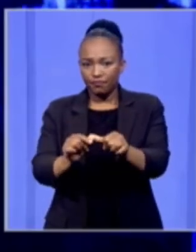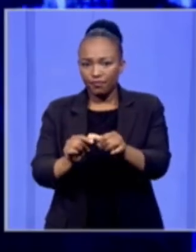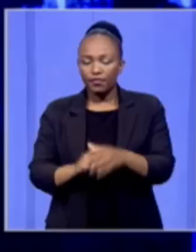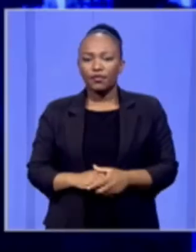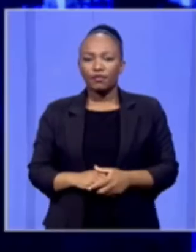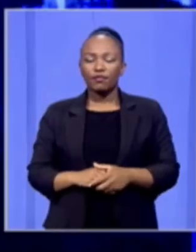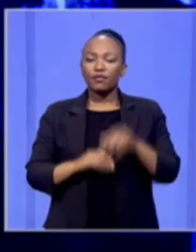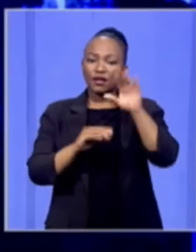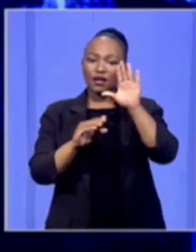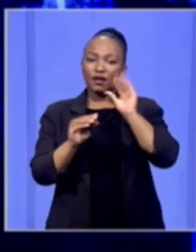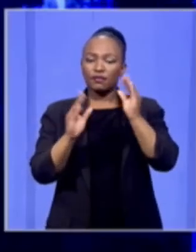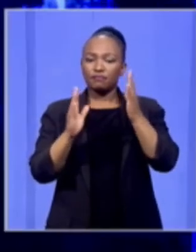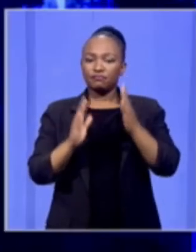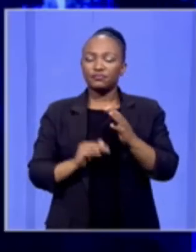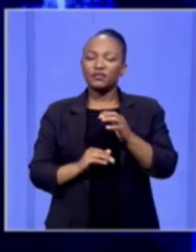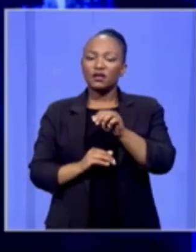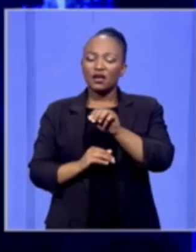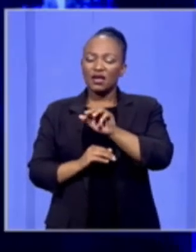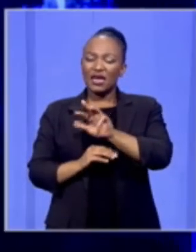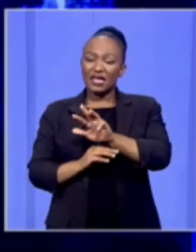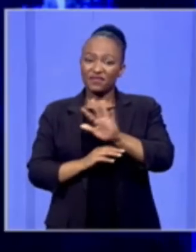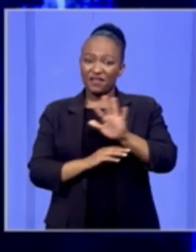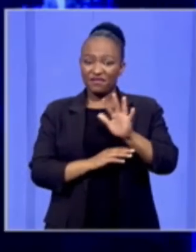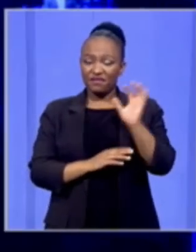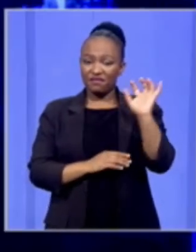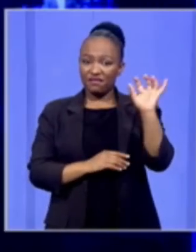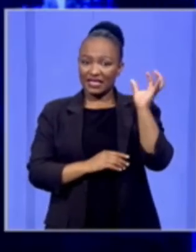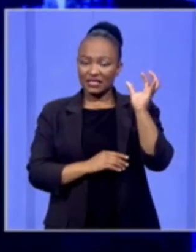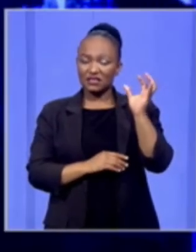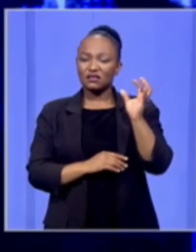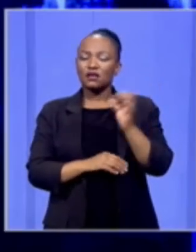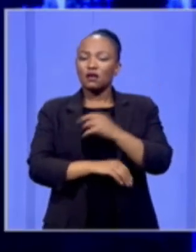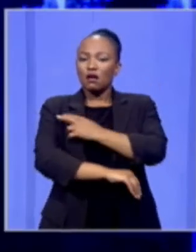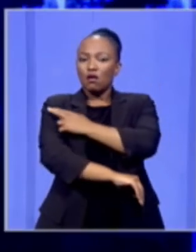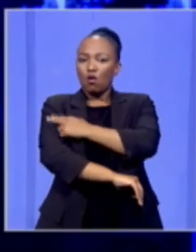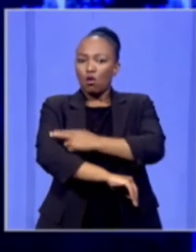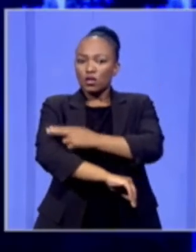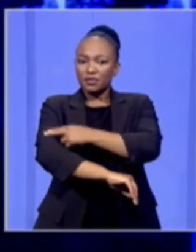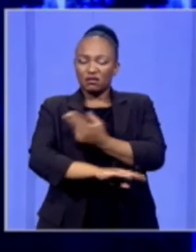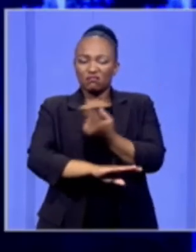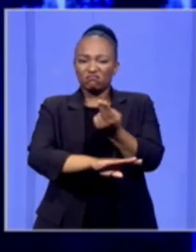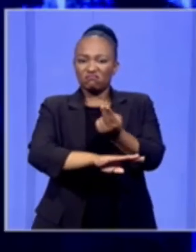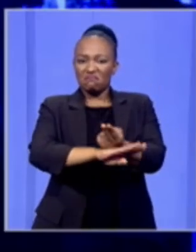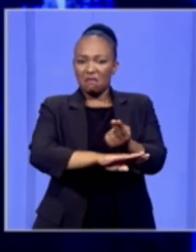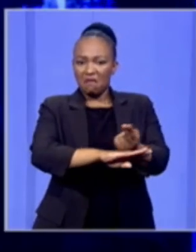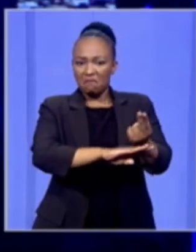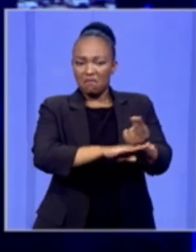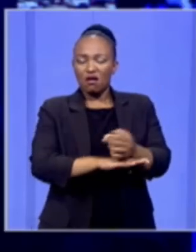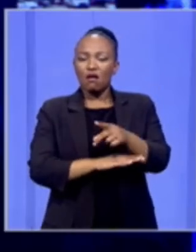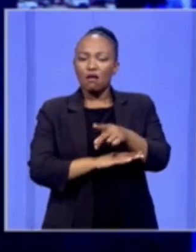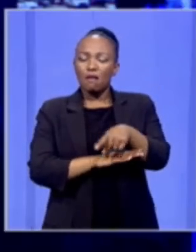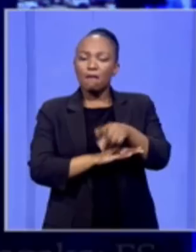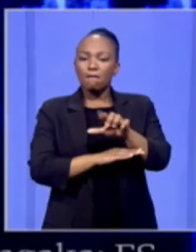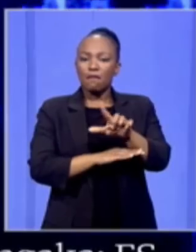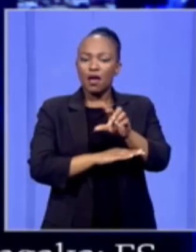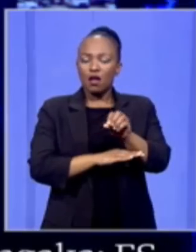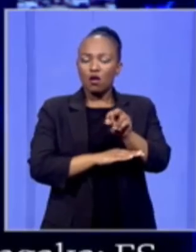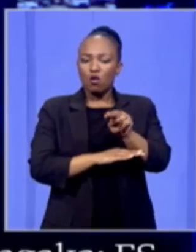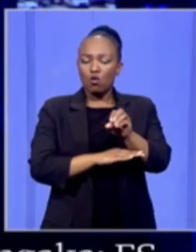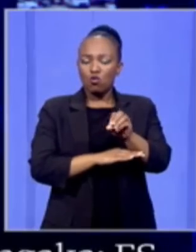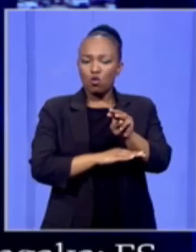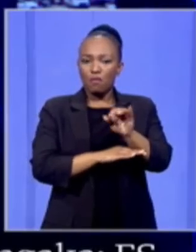ba ka bang 95 ba Free State ba fuwe kalafo sepetleleng sa Philinomi se Bloemfontein ka mora ditlaleho tsa hore ba jele dijo tse